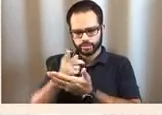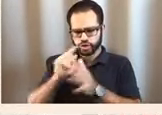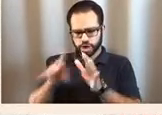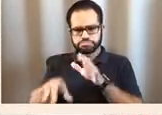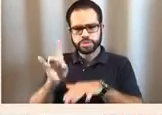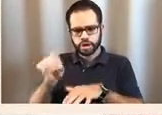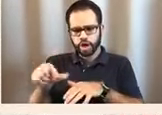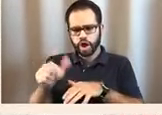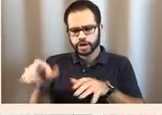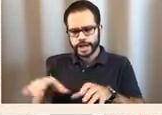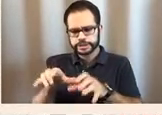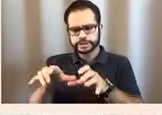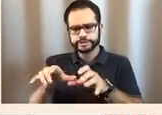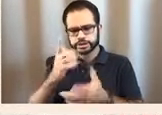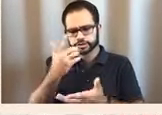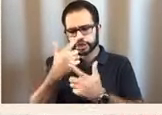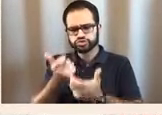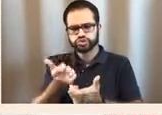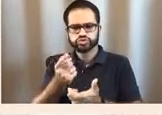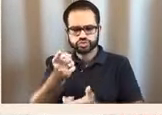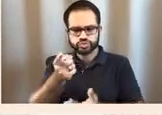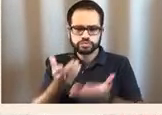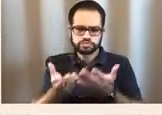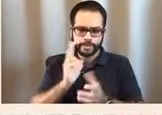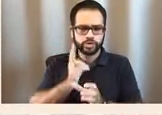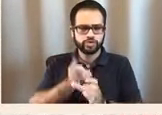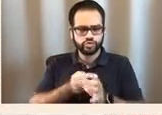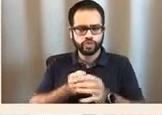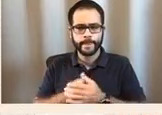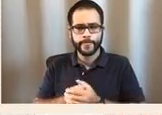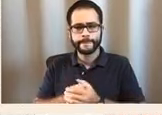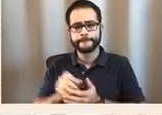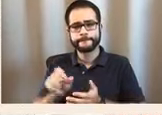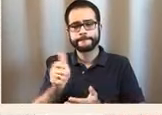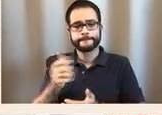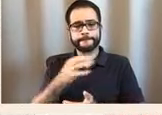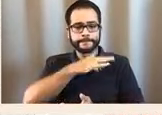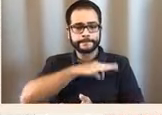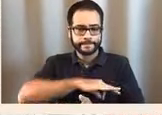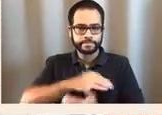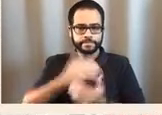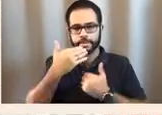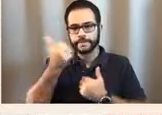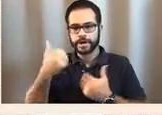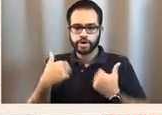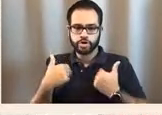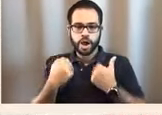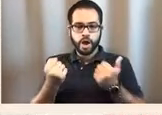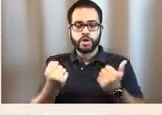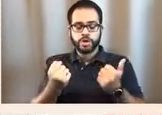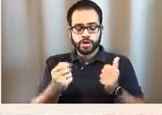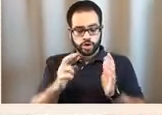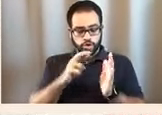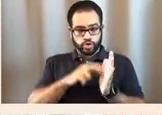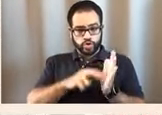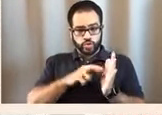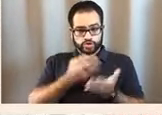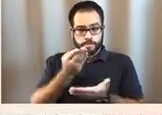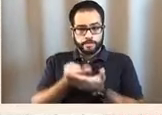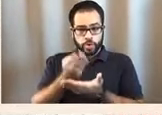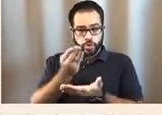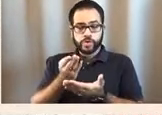community activities. Another benefit is better health. Research has shown that employment has